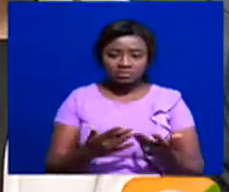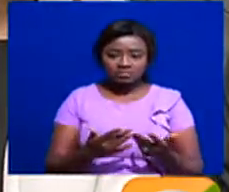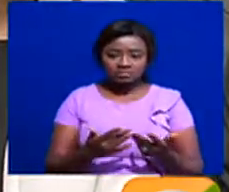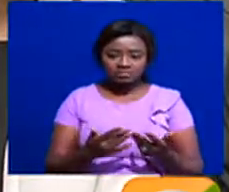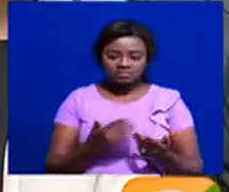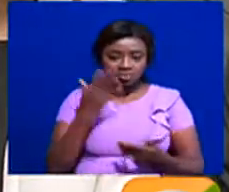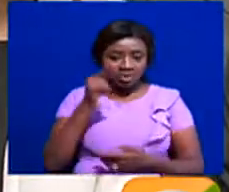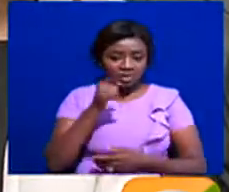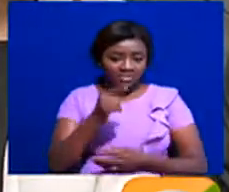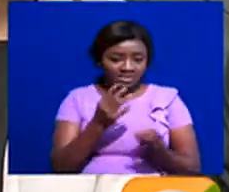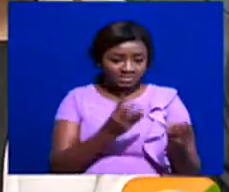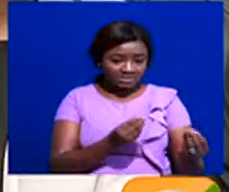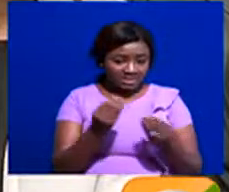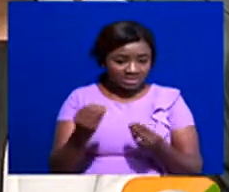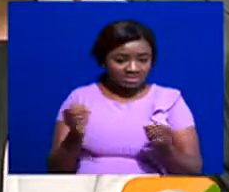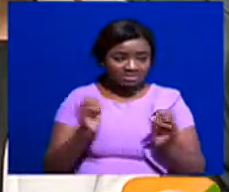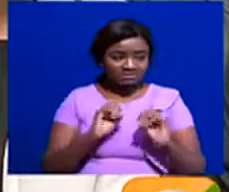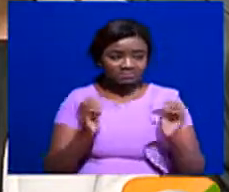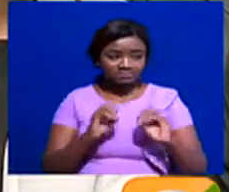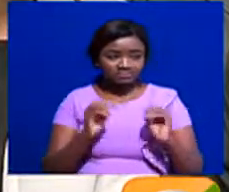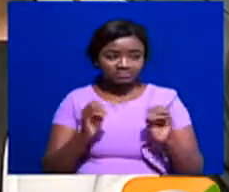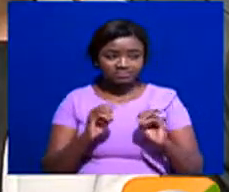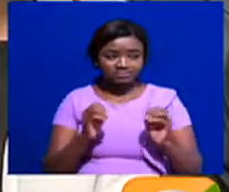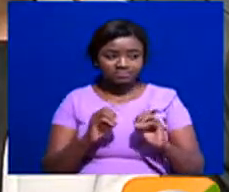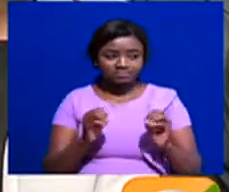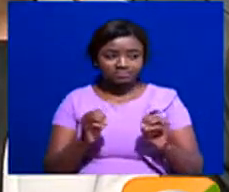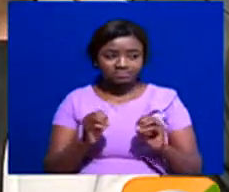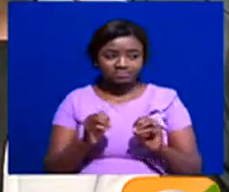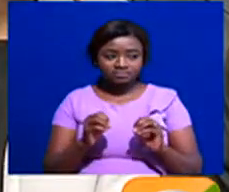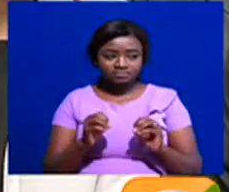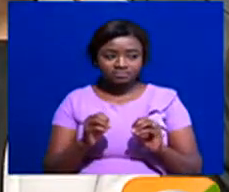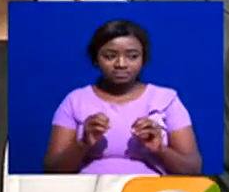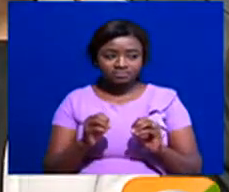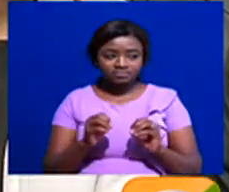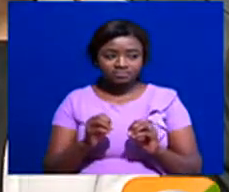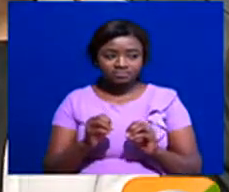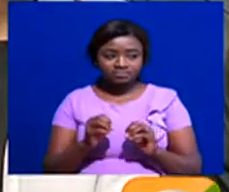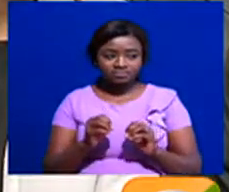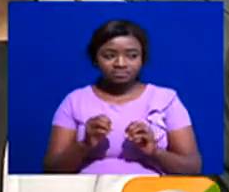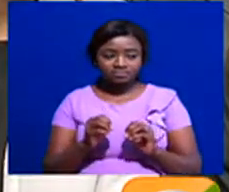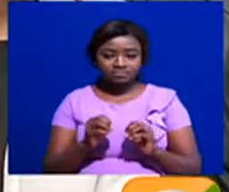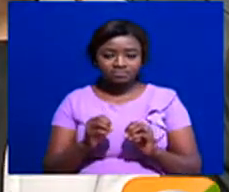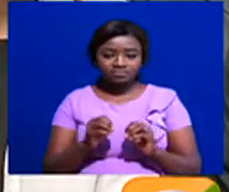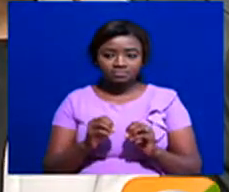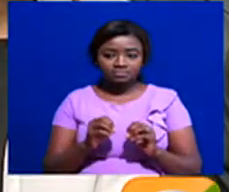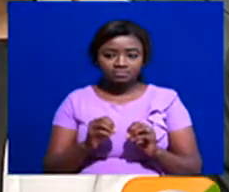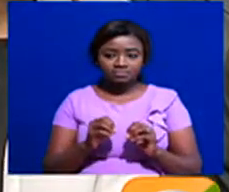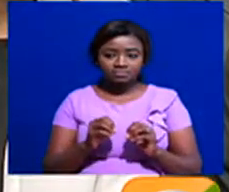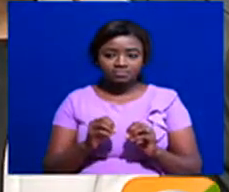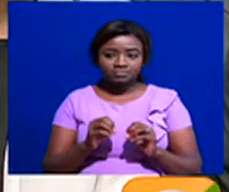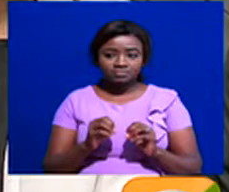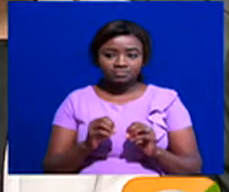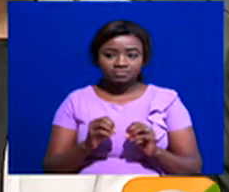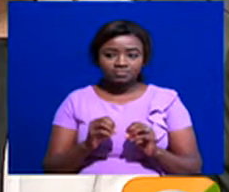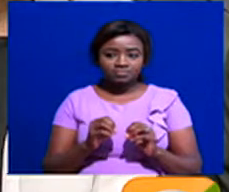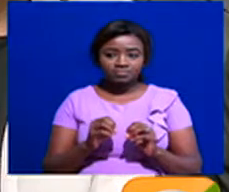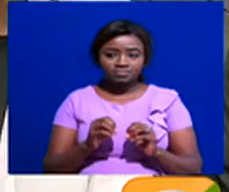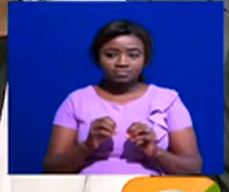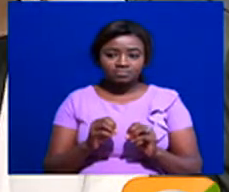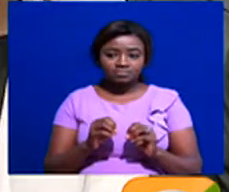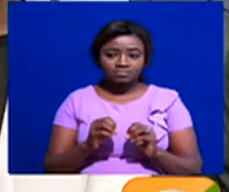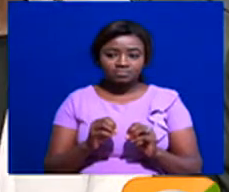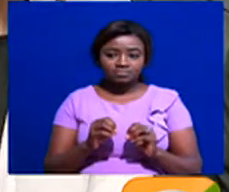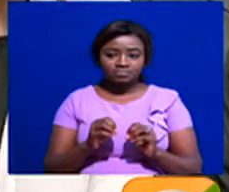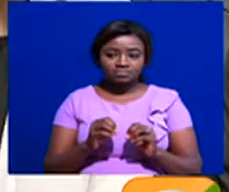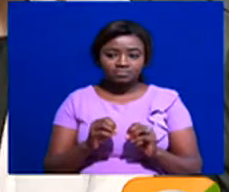thing to stop once you have started. Just to quick statistics, yes, from